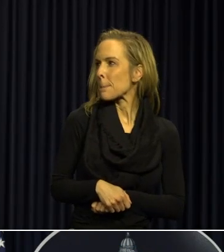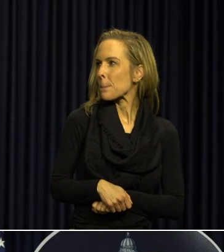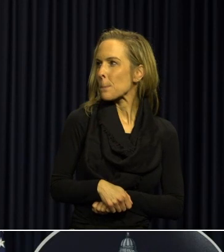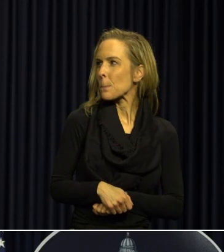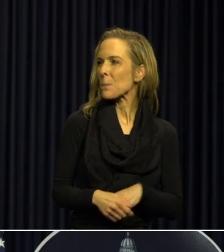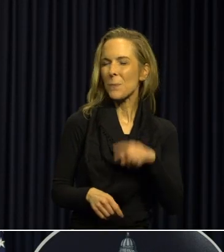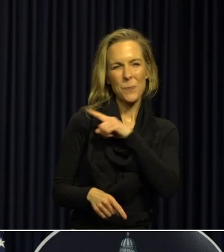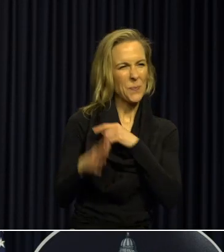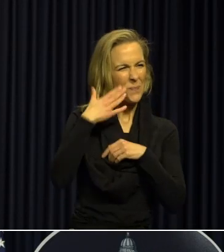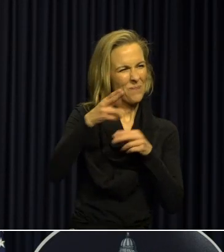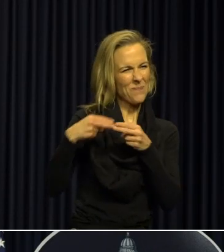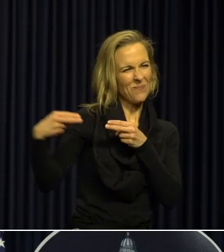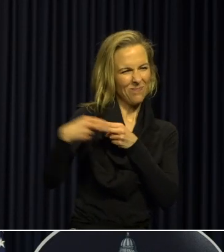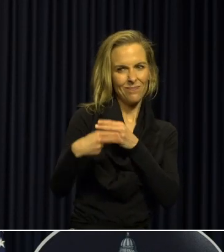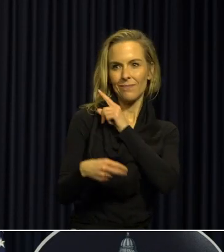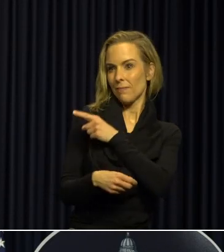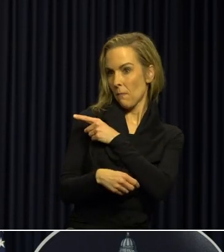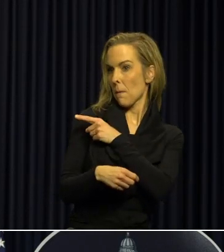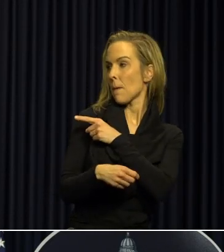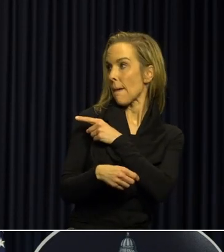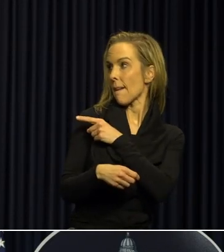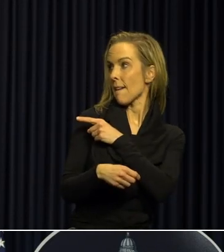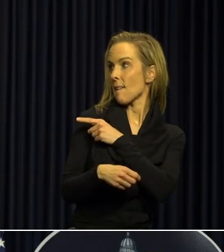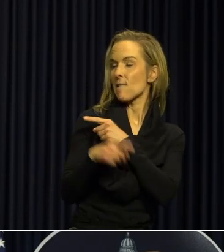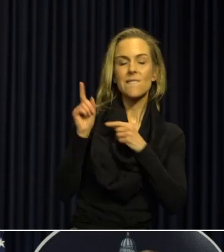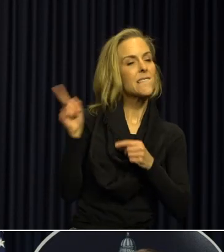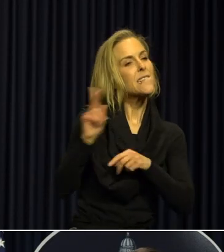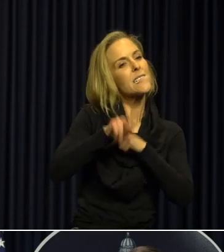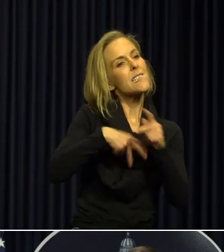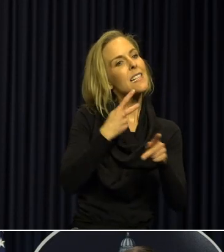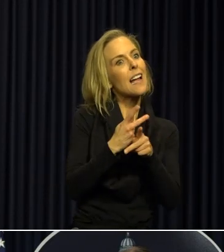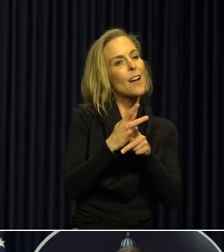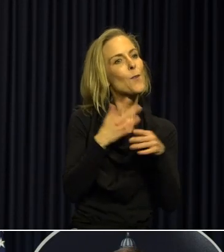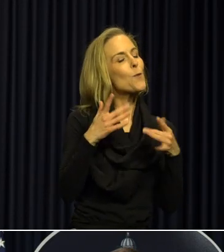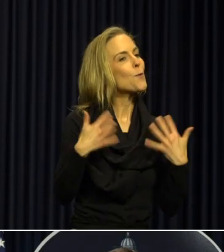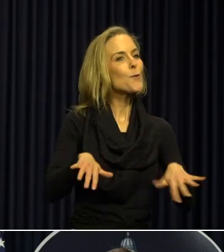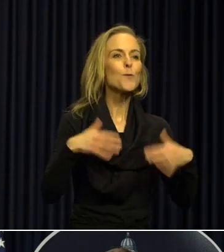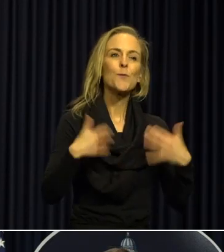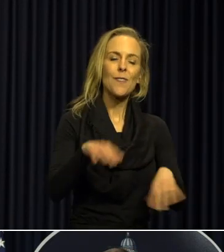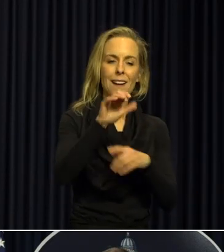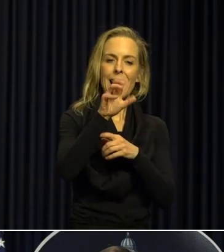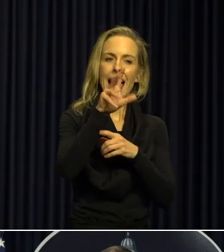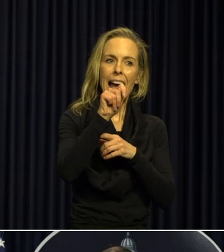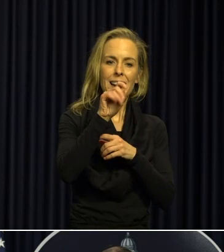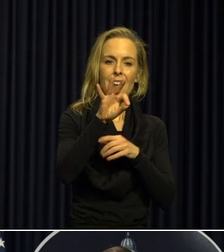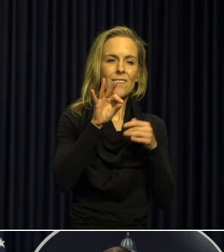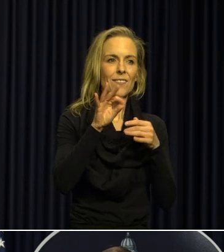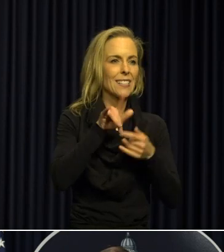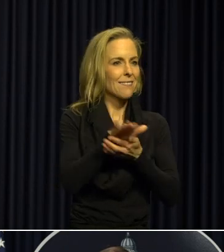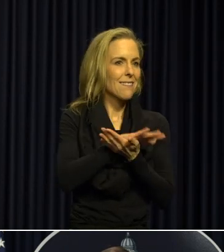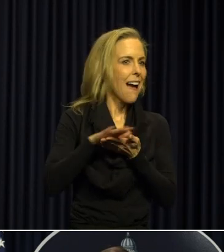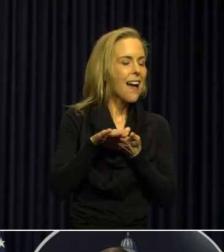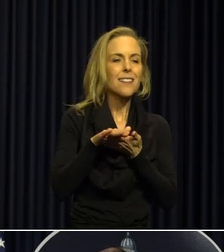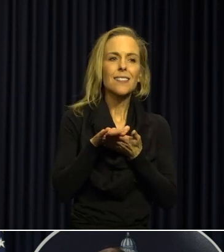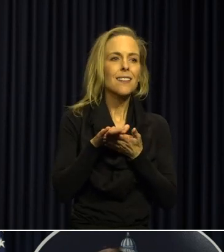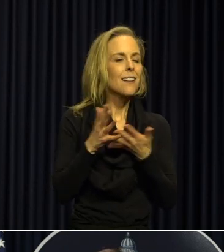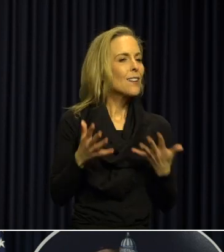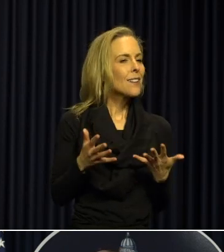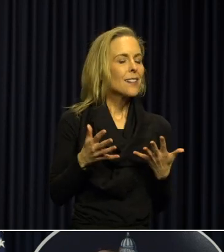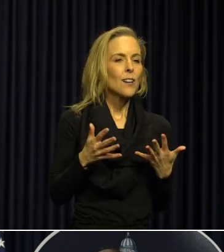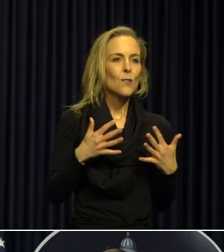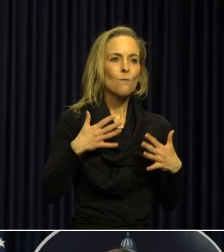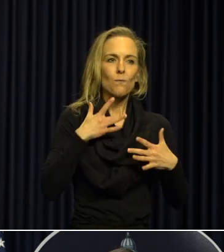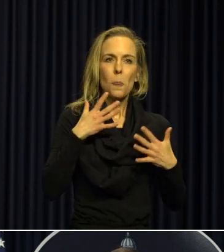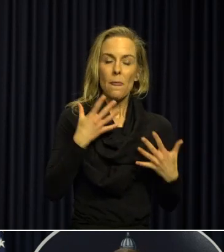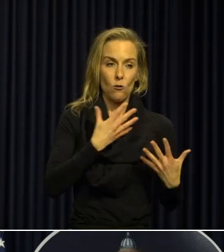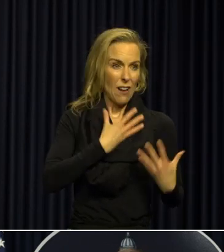Oh, and we just see these types of acts of kindness all across Kentucky every day.